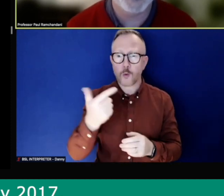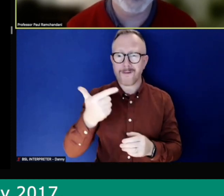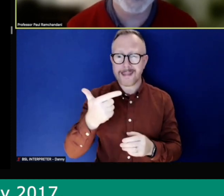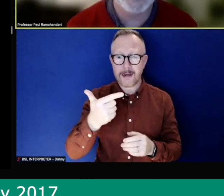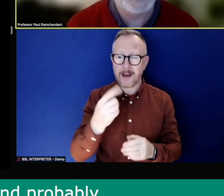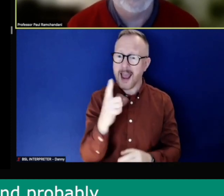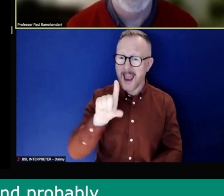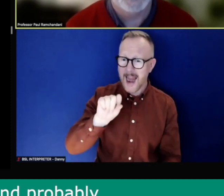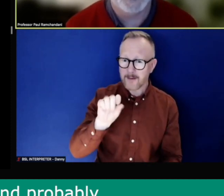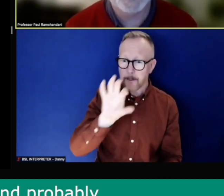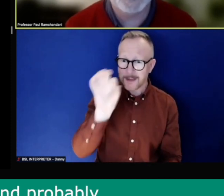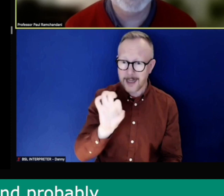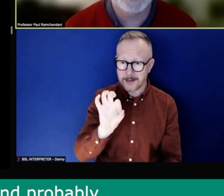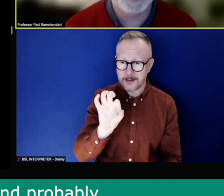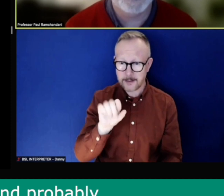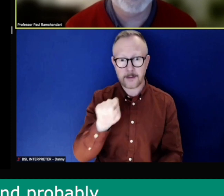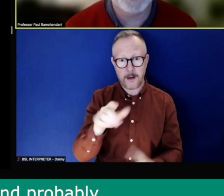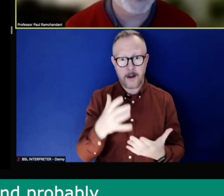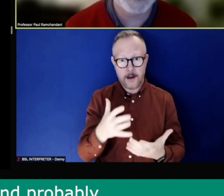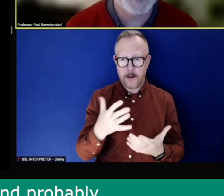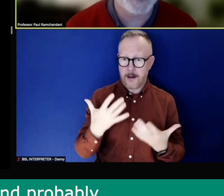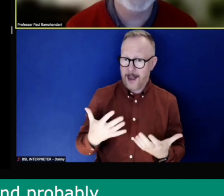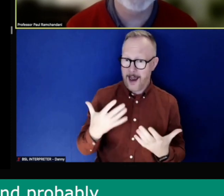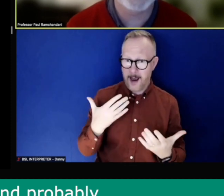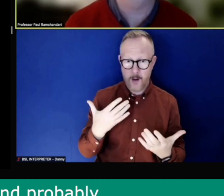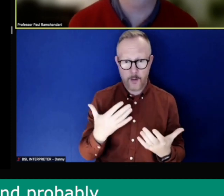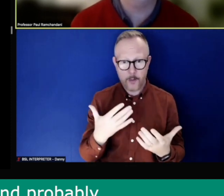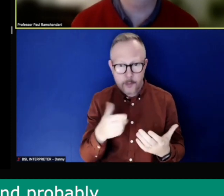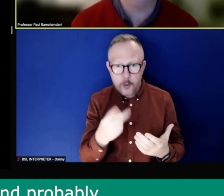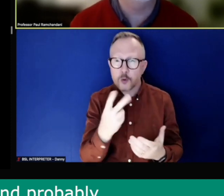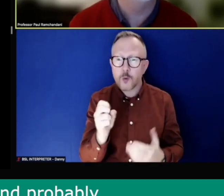carried on creeping up since. And then 2020,